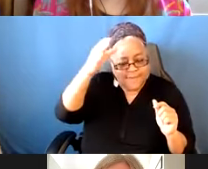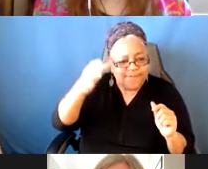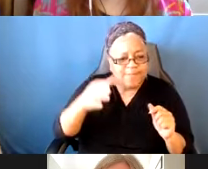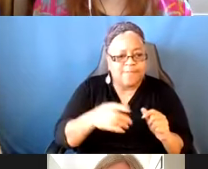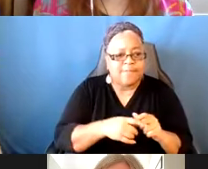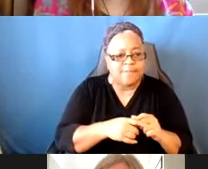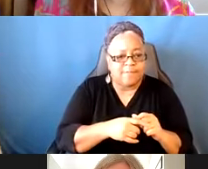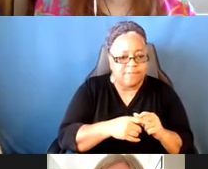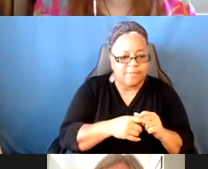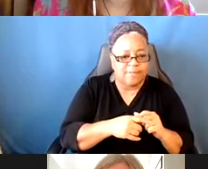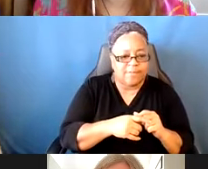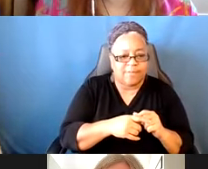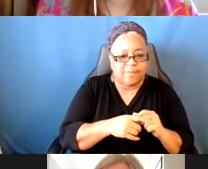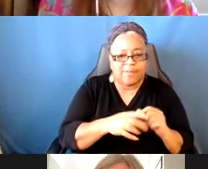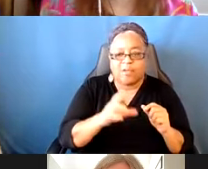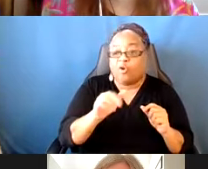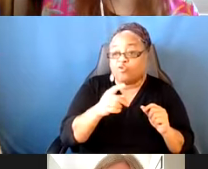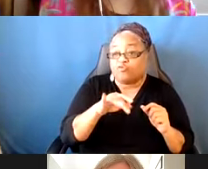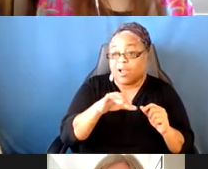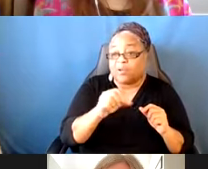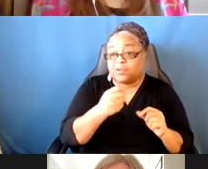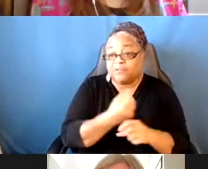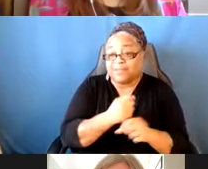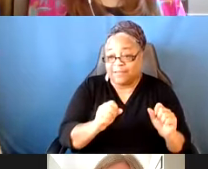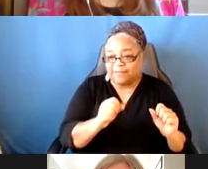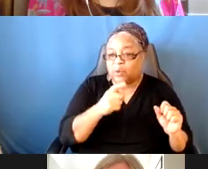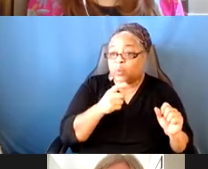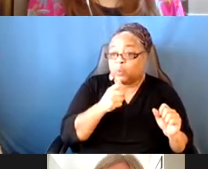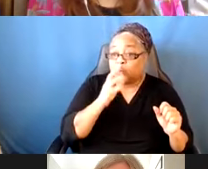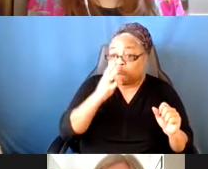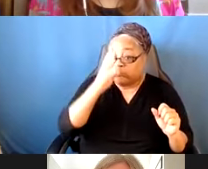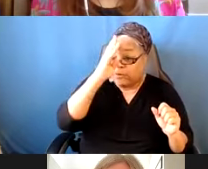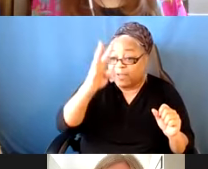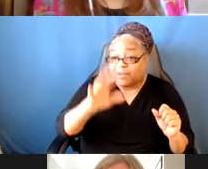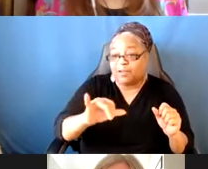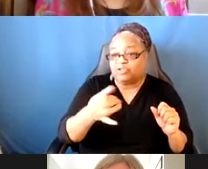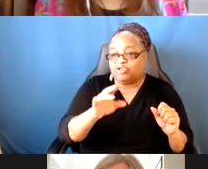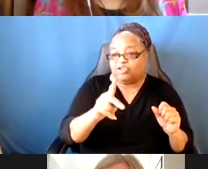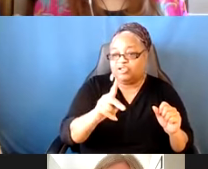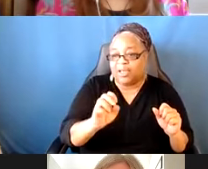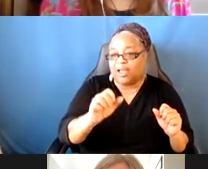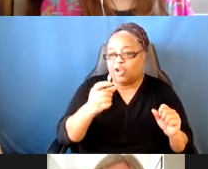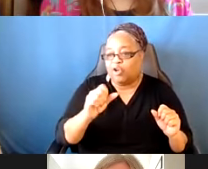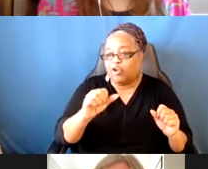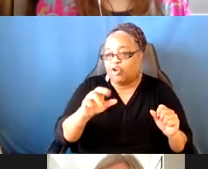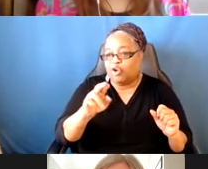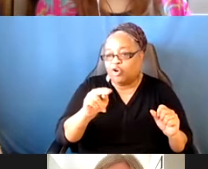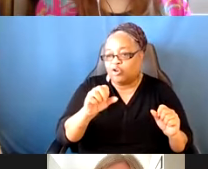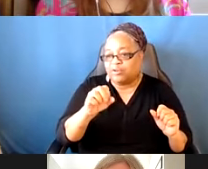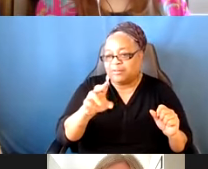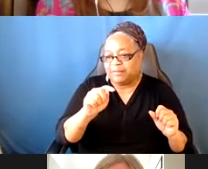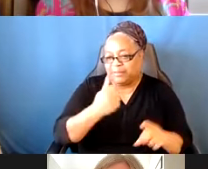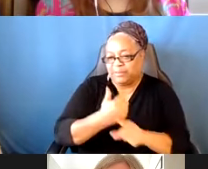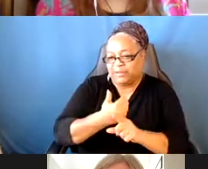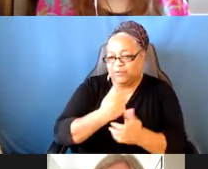was created by a social worker named Jake Ernst as a way to categorize the kinds of activities